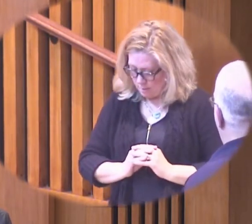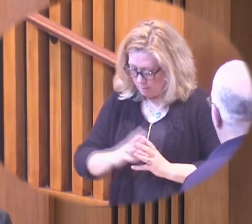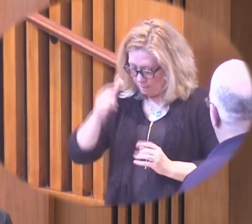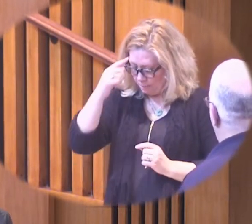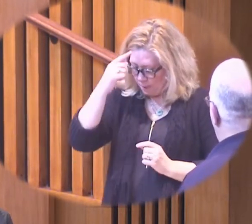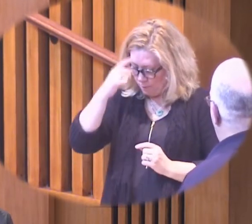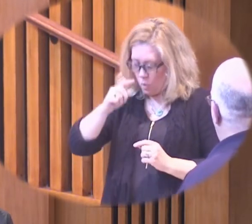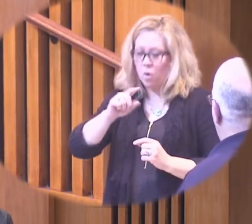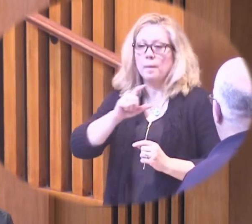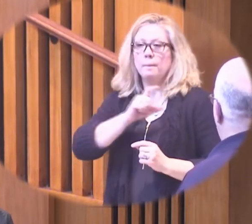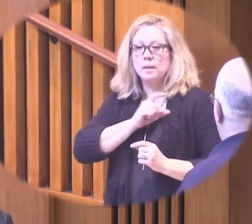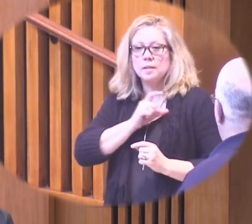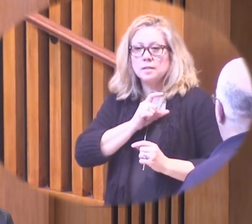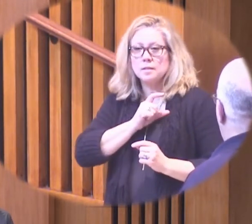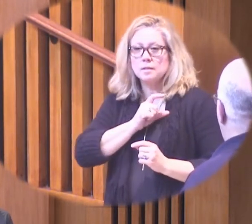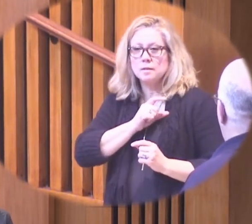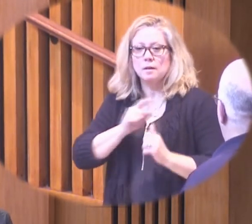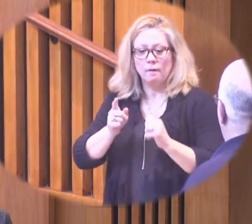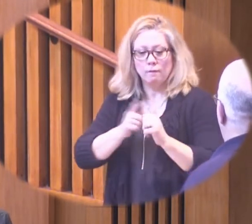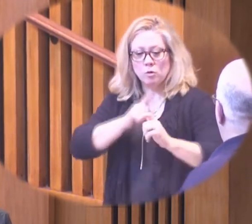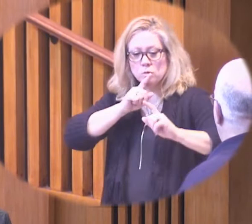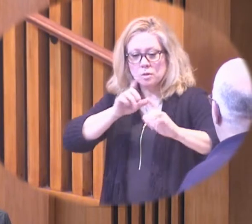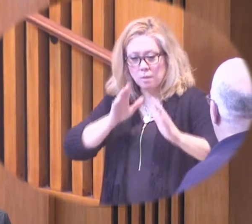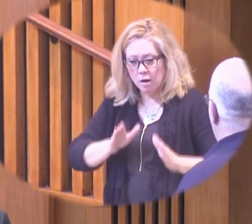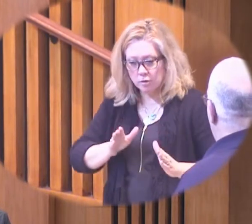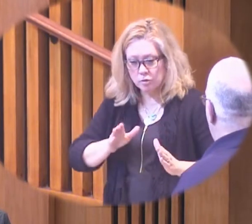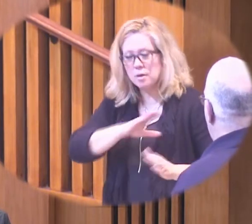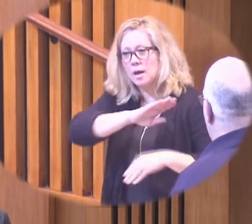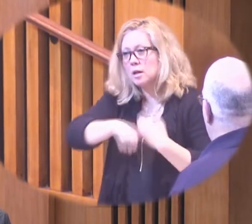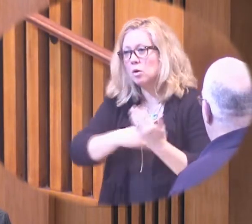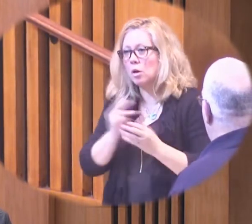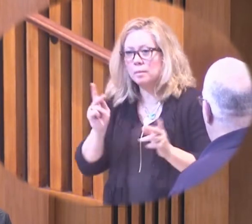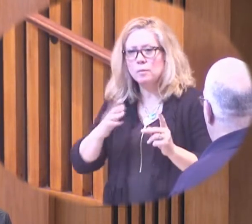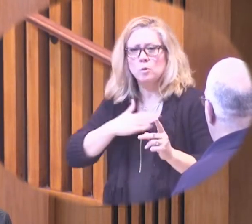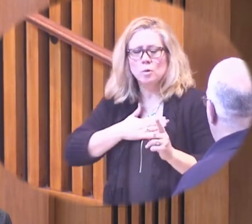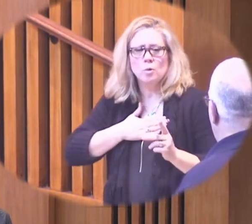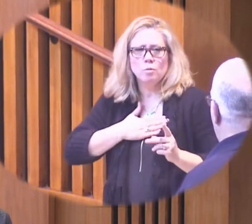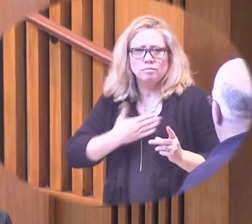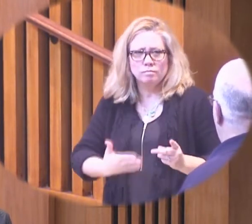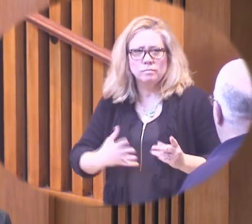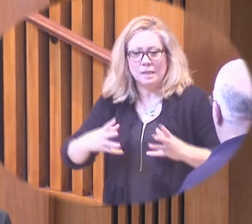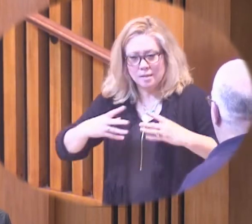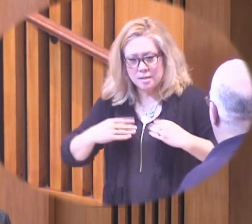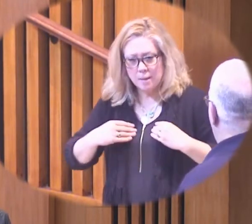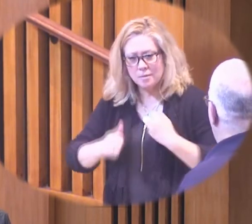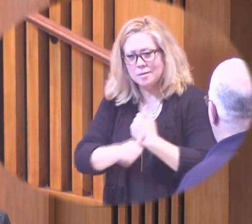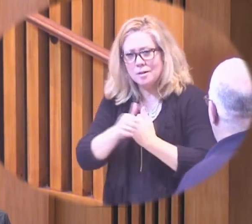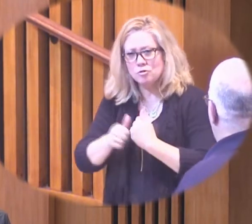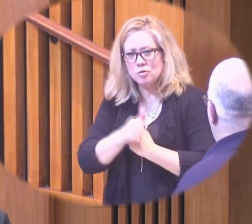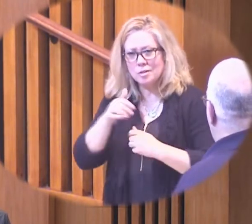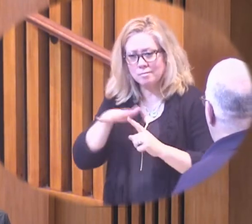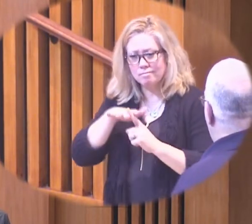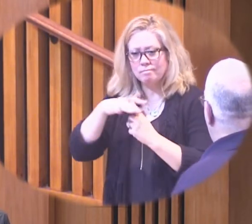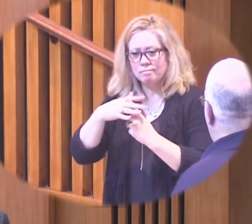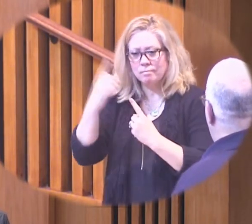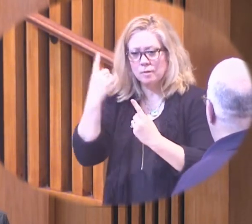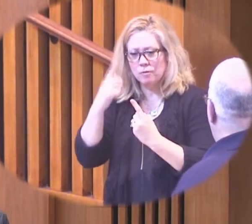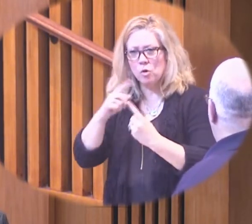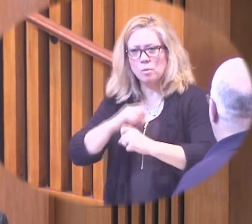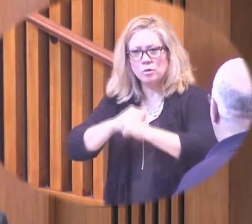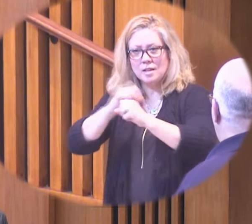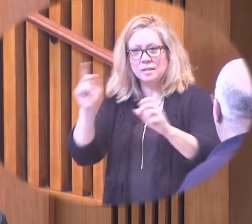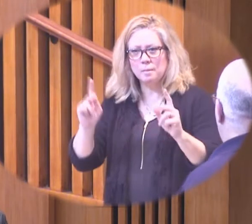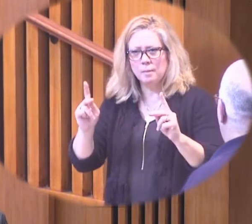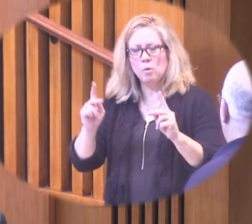For police officers, first responders, and all who put themselves in harm's way, may God keep them safe as